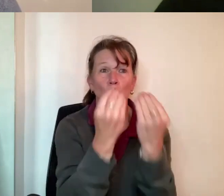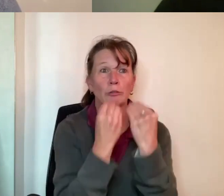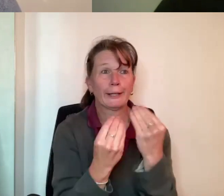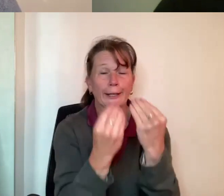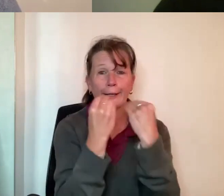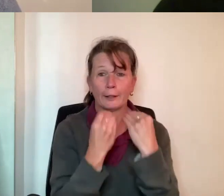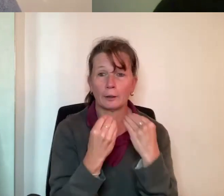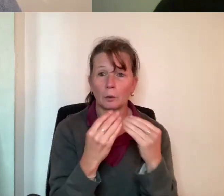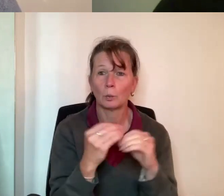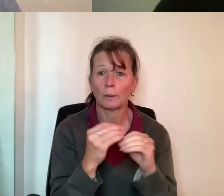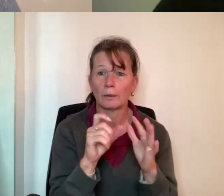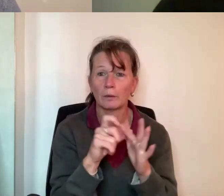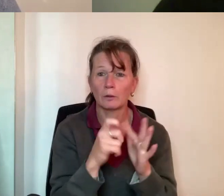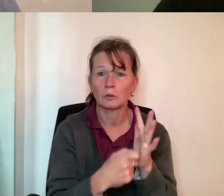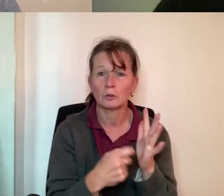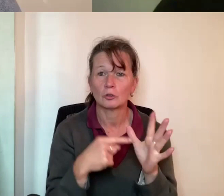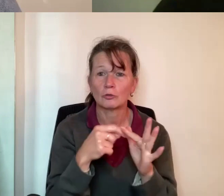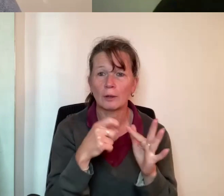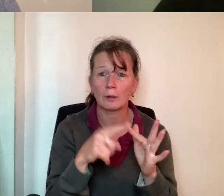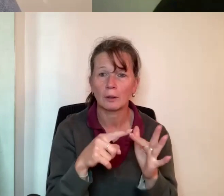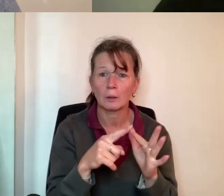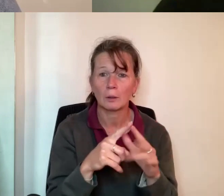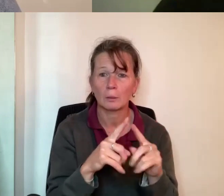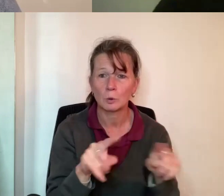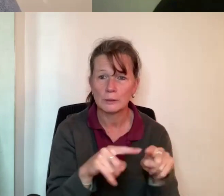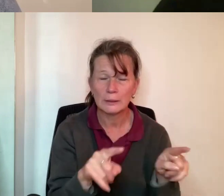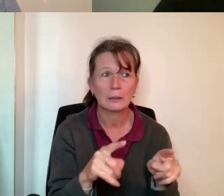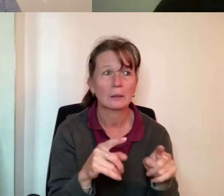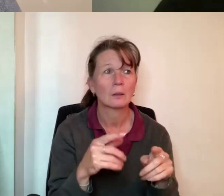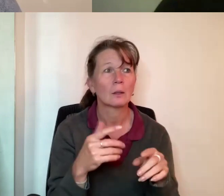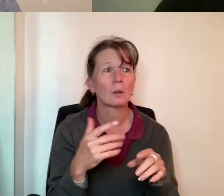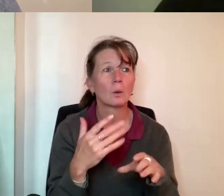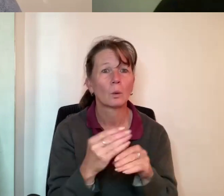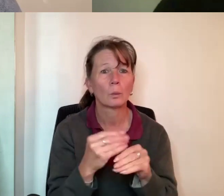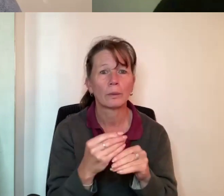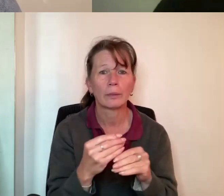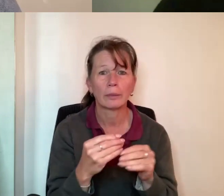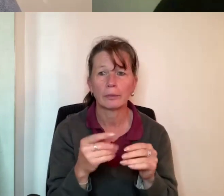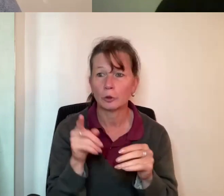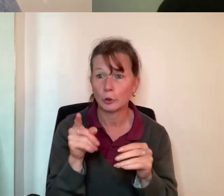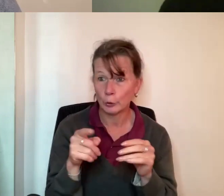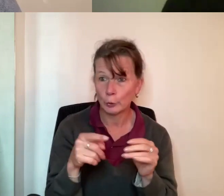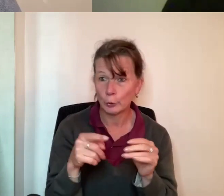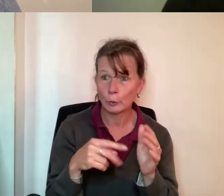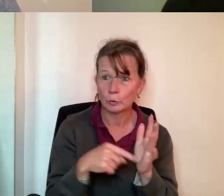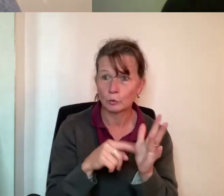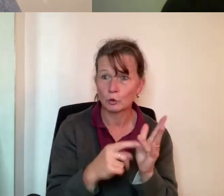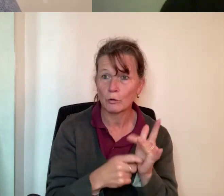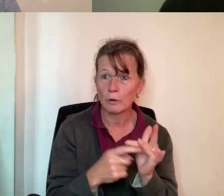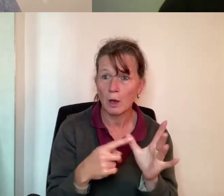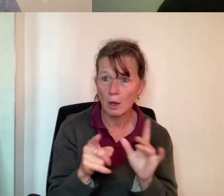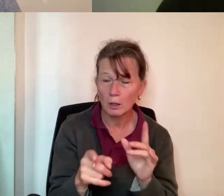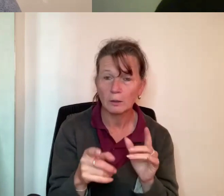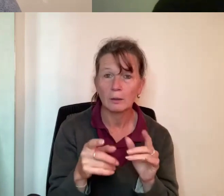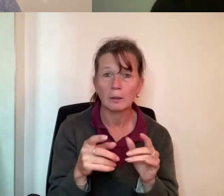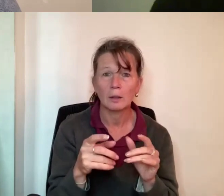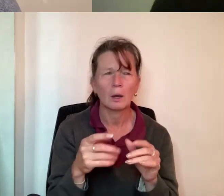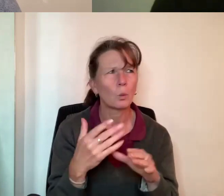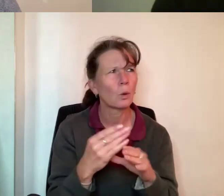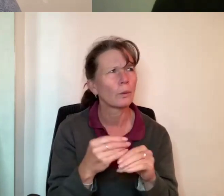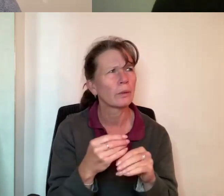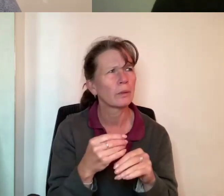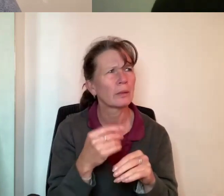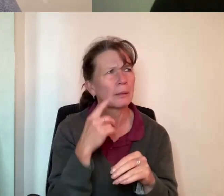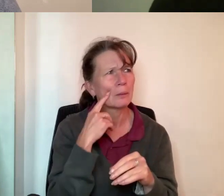with Drake, and working with you, Toria, working with, we worked at least with one